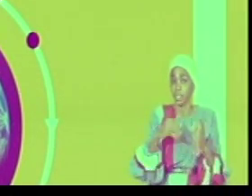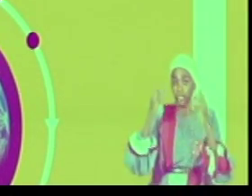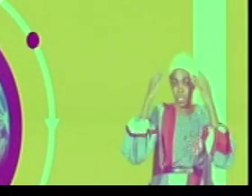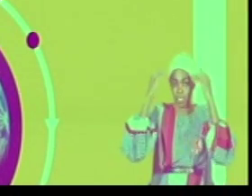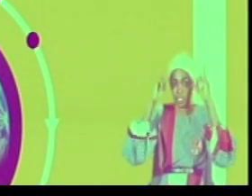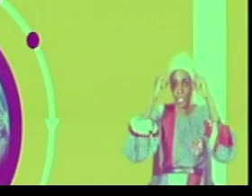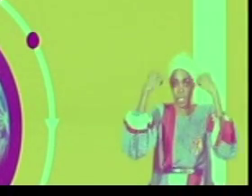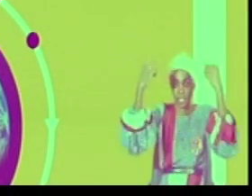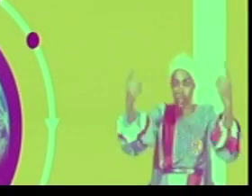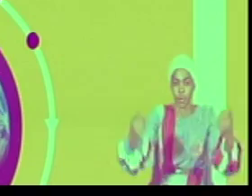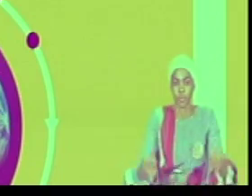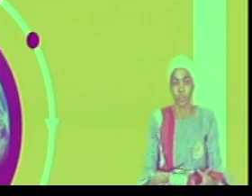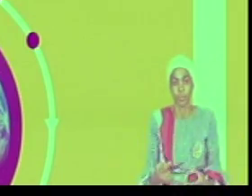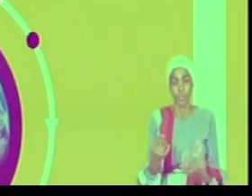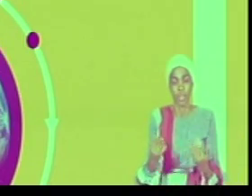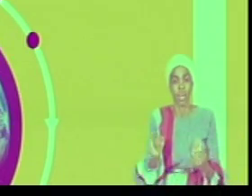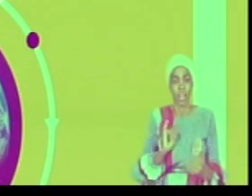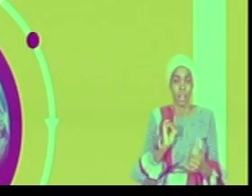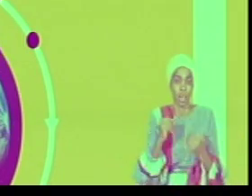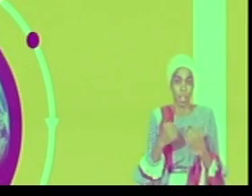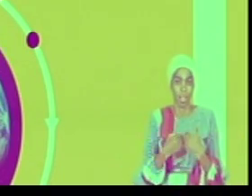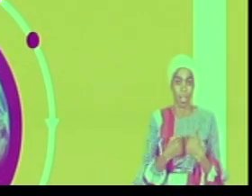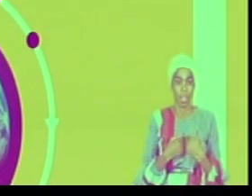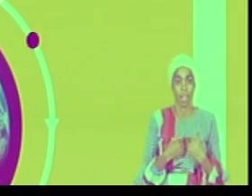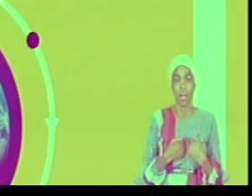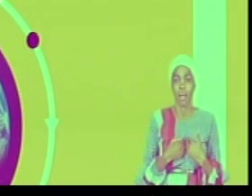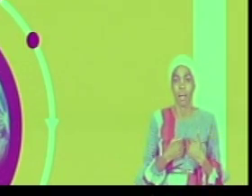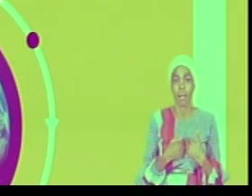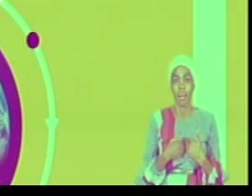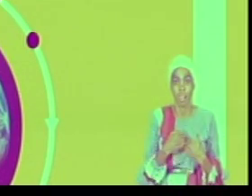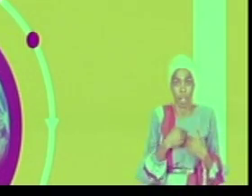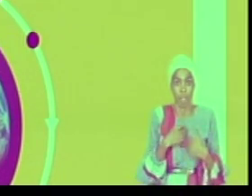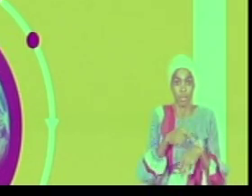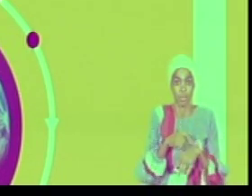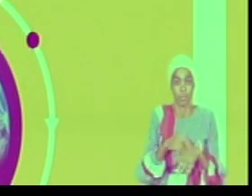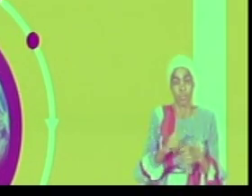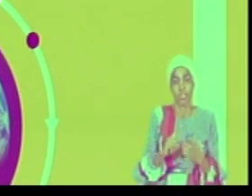and Mr. Lyle to answer any questions. Thank you very much.